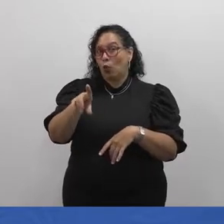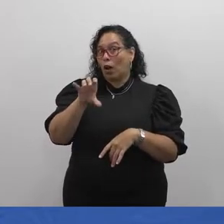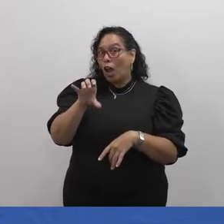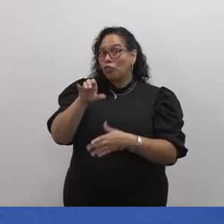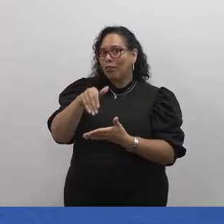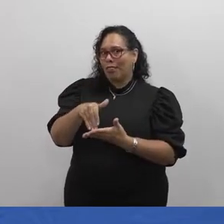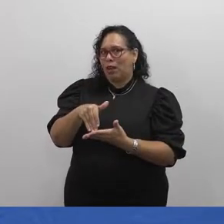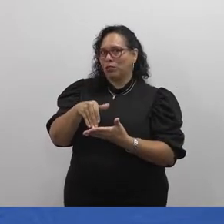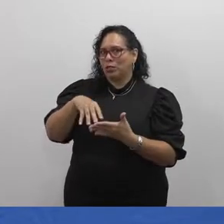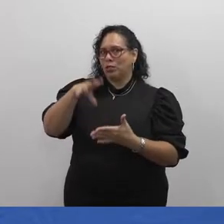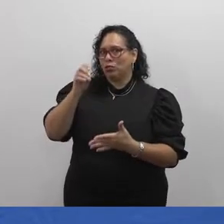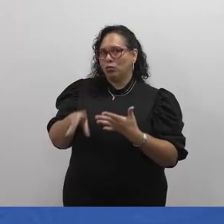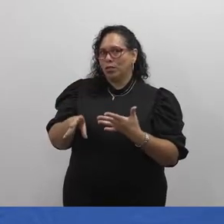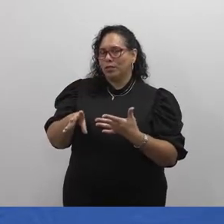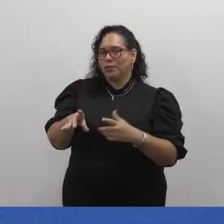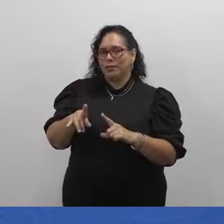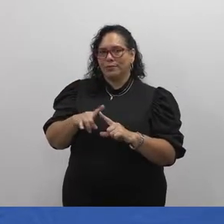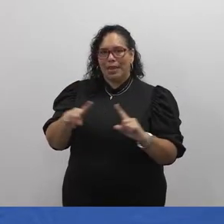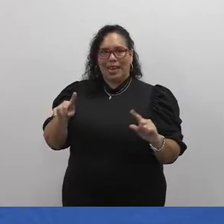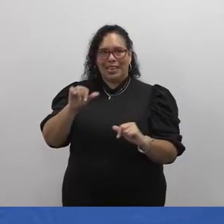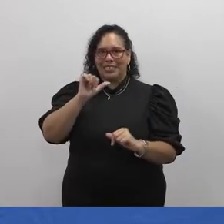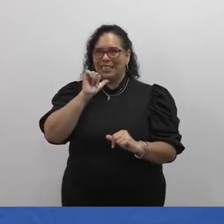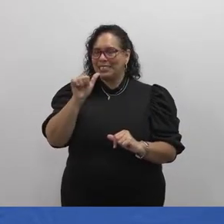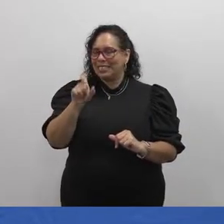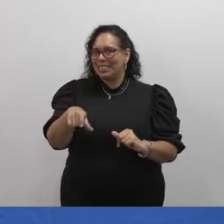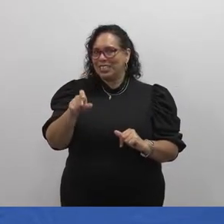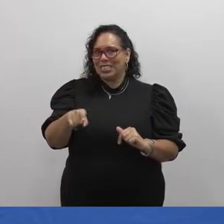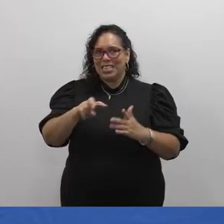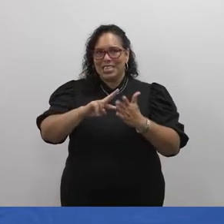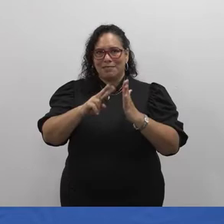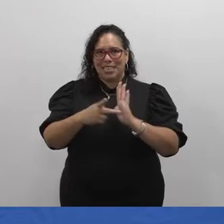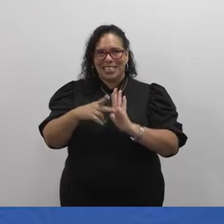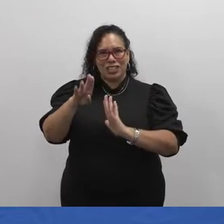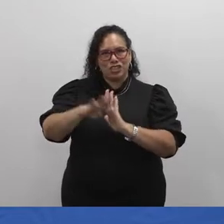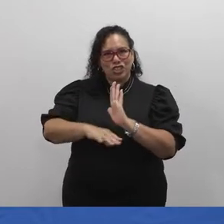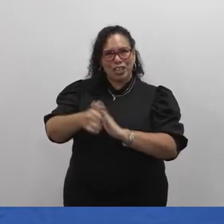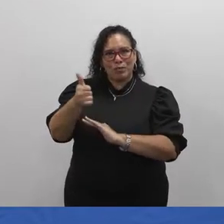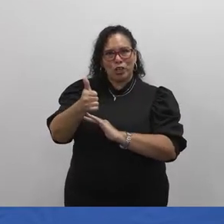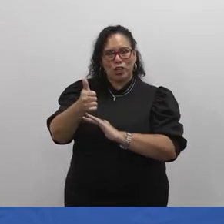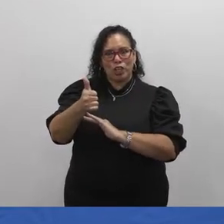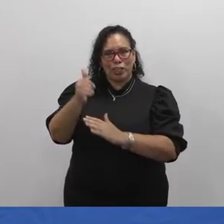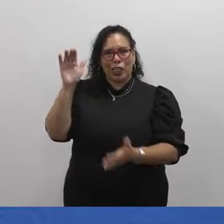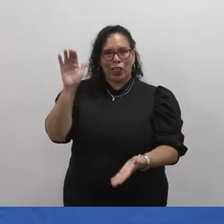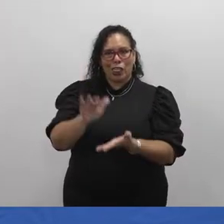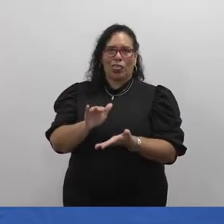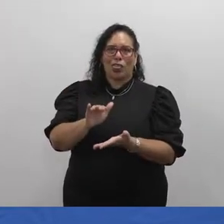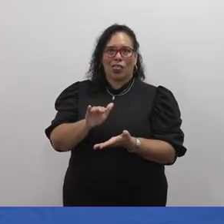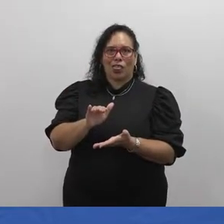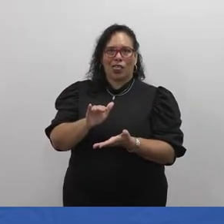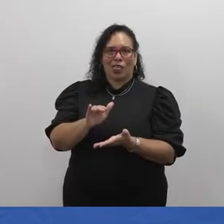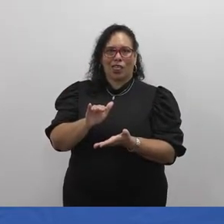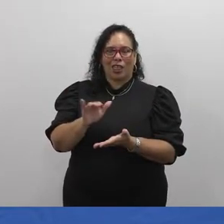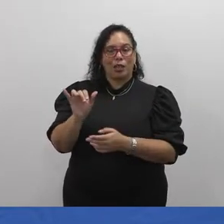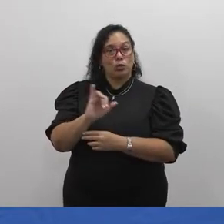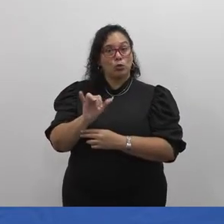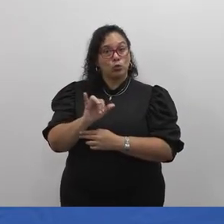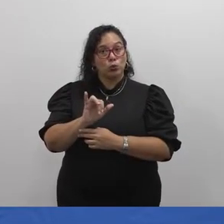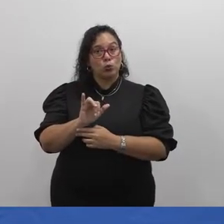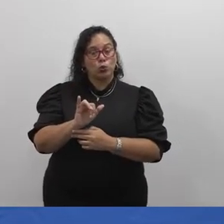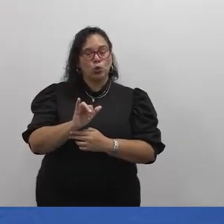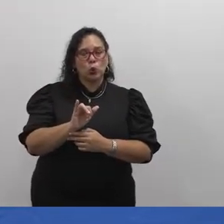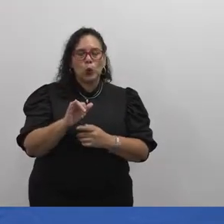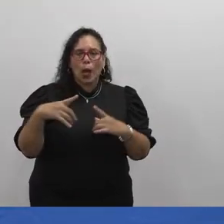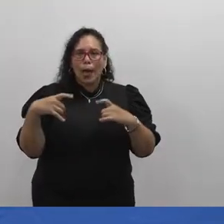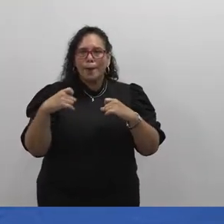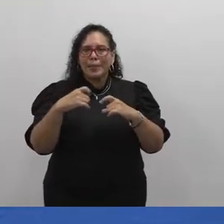students, but that doesn't necessarily mean that it's cheaper just to downsize either, right? So the